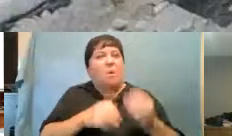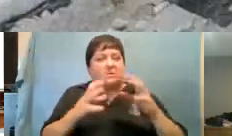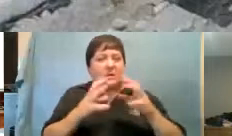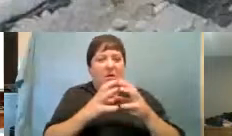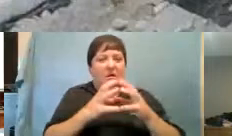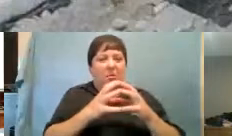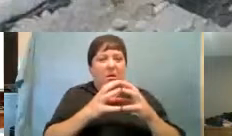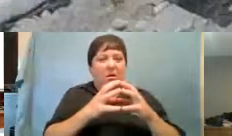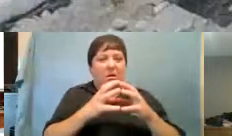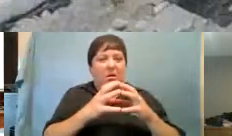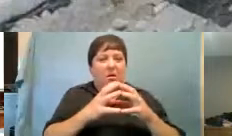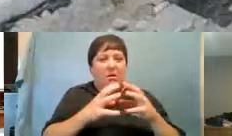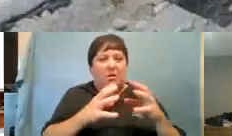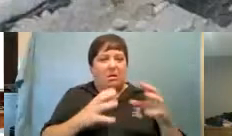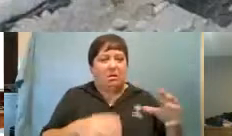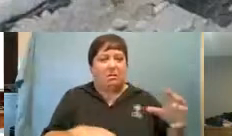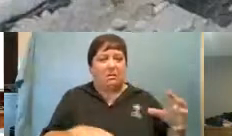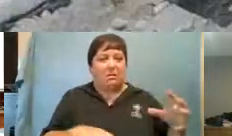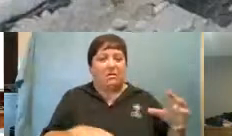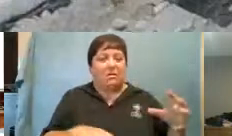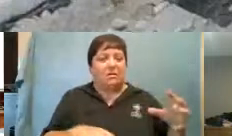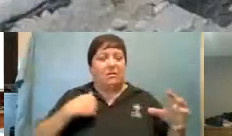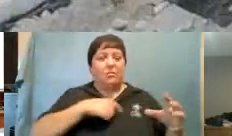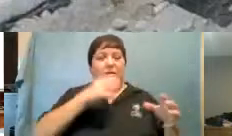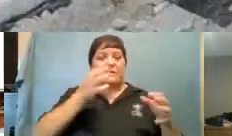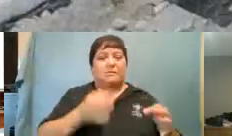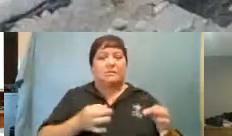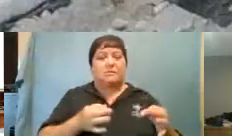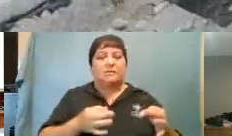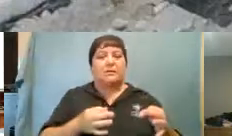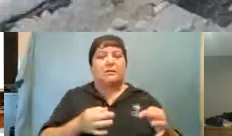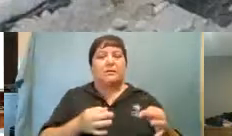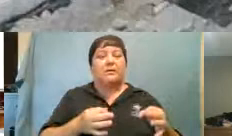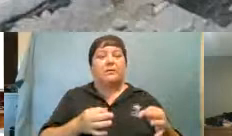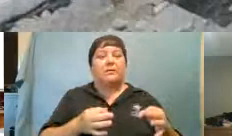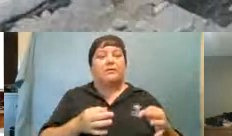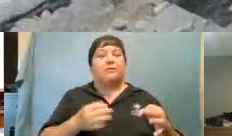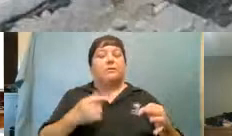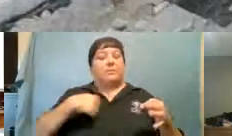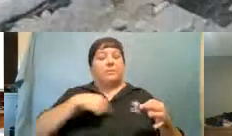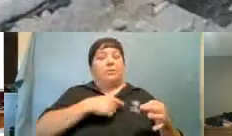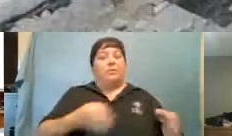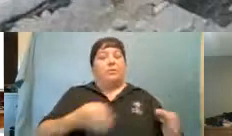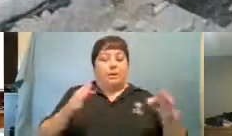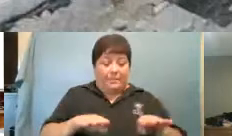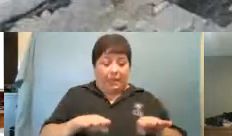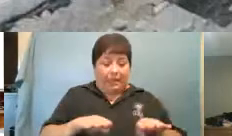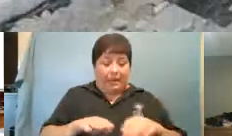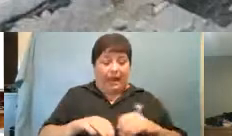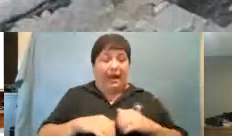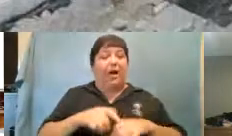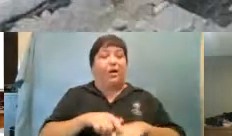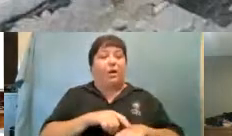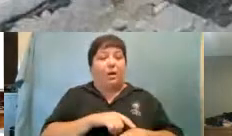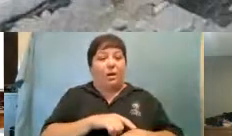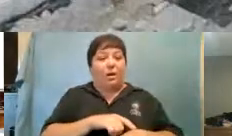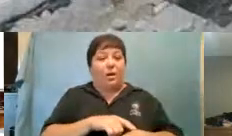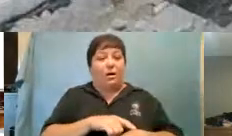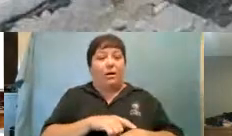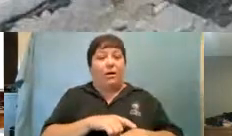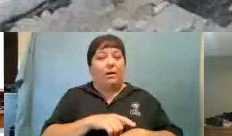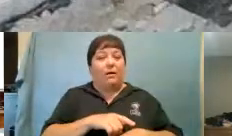this electric pump. And we decide that we're going to start taking bets. How long is it going to take for us to pump up this